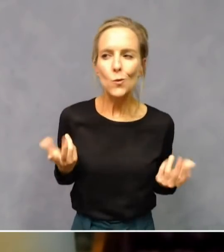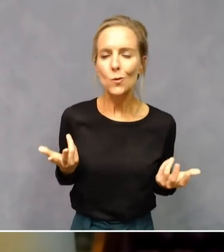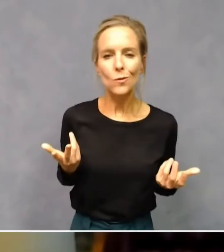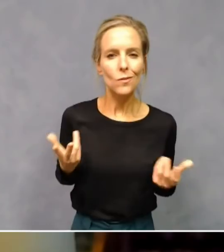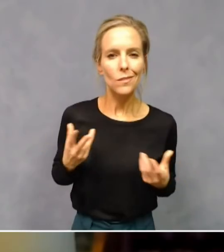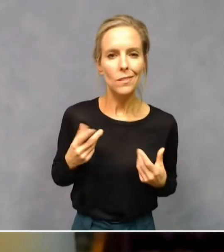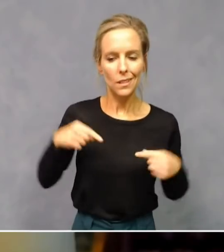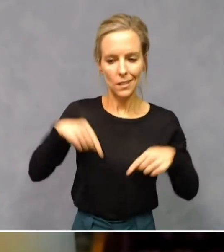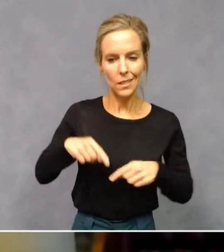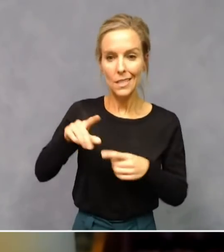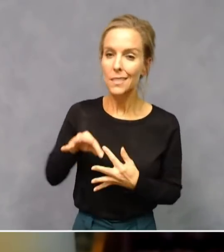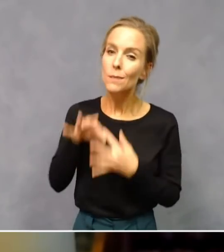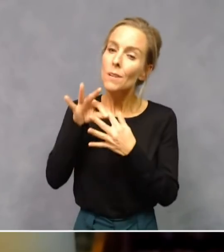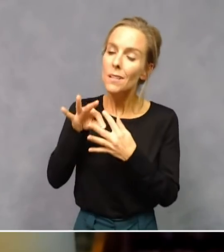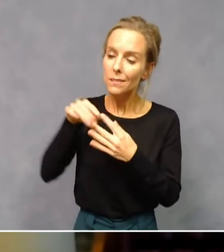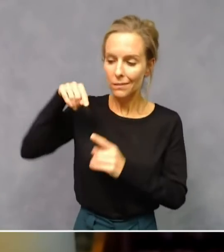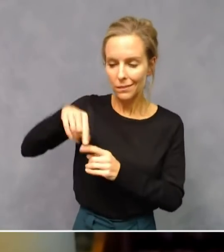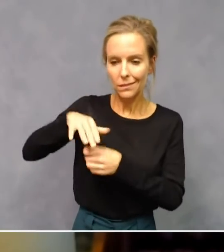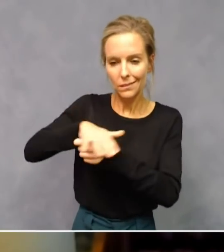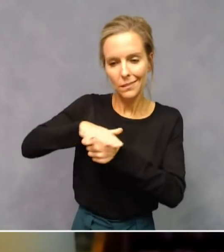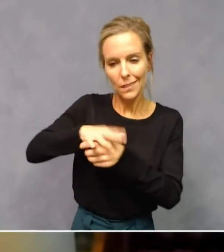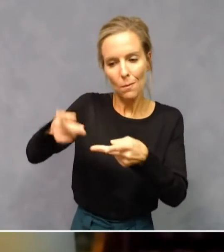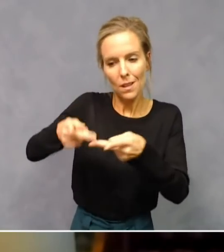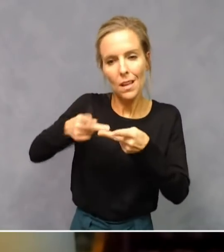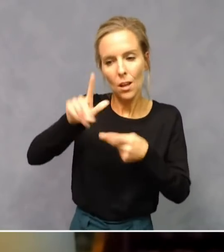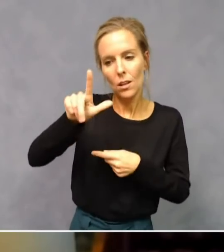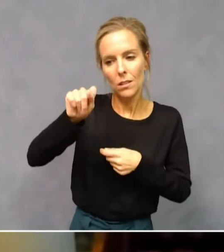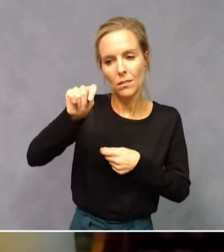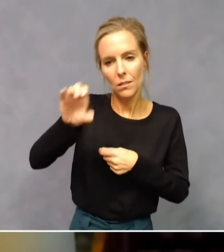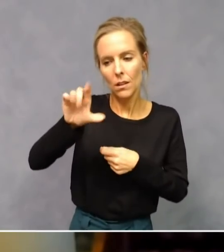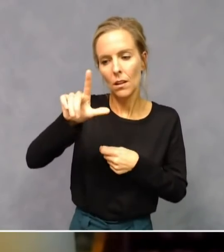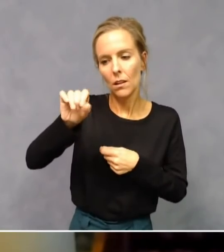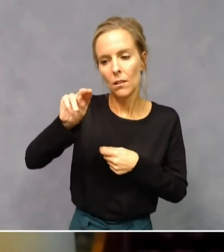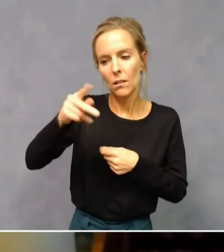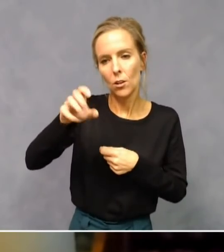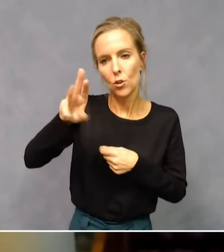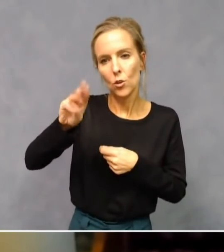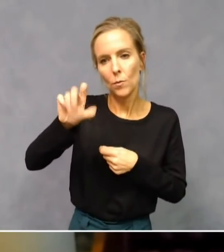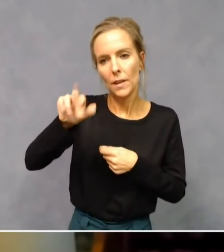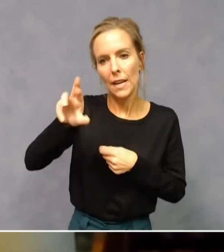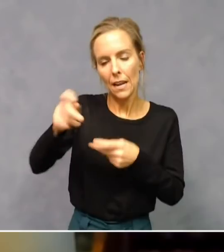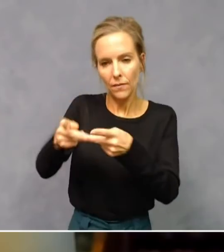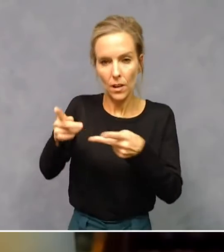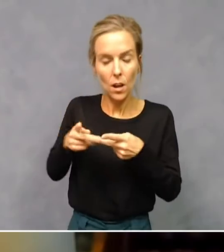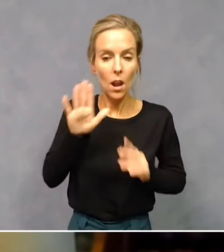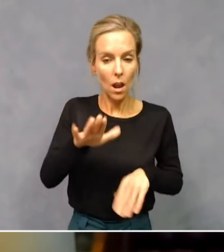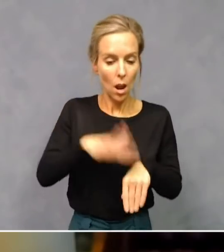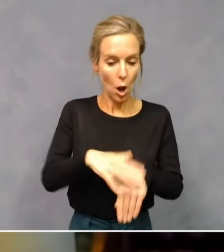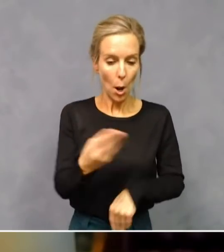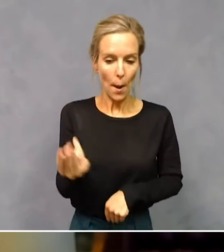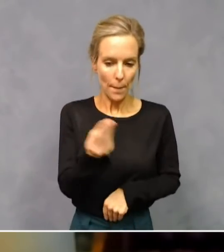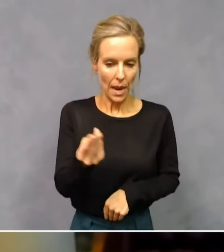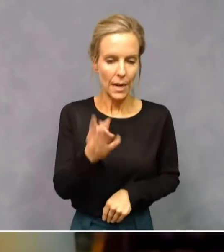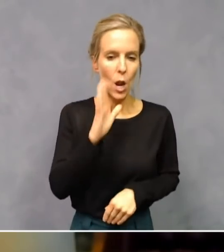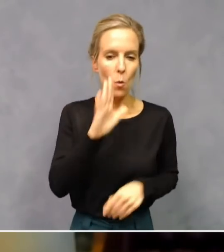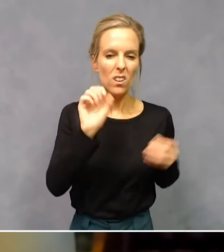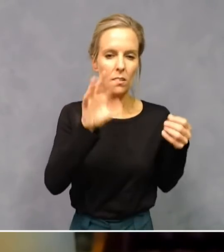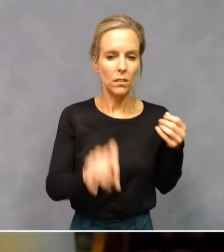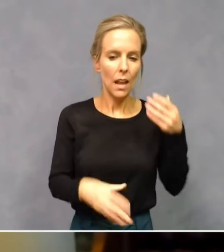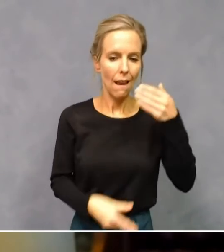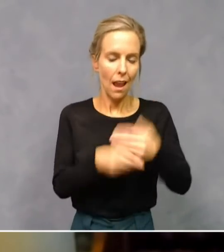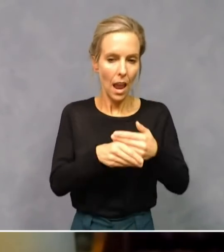care community. On Monday, we are going to provide some additional guidelines. And remember